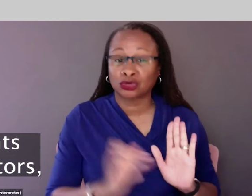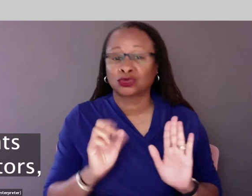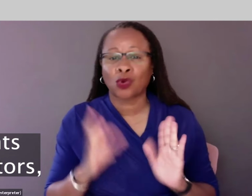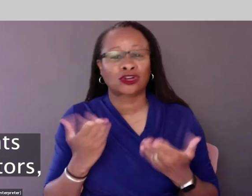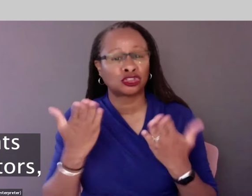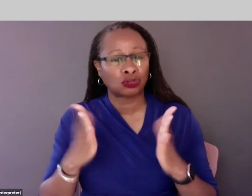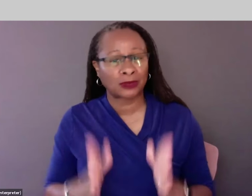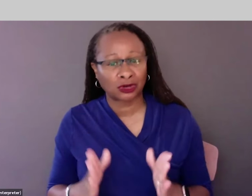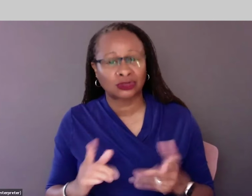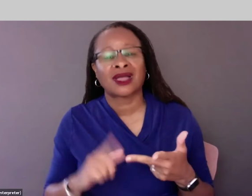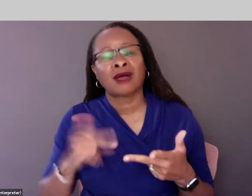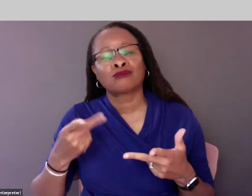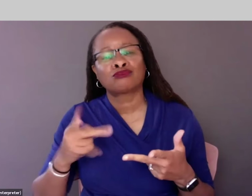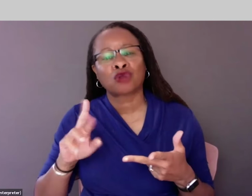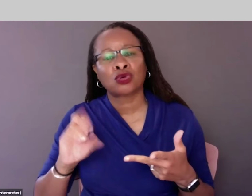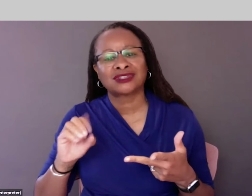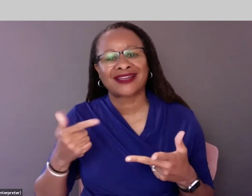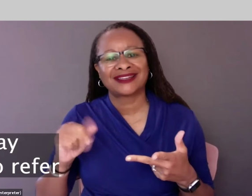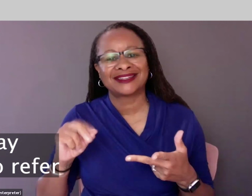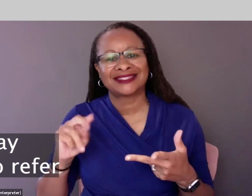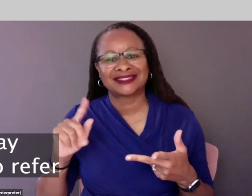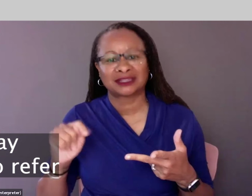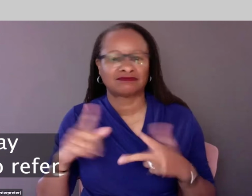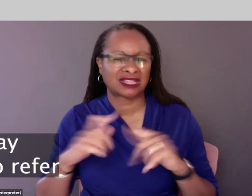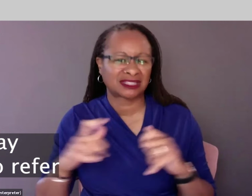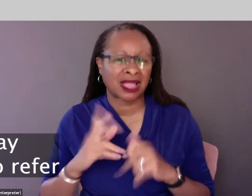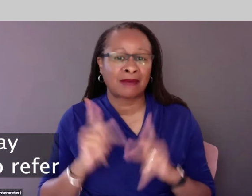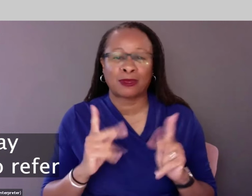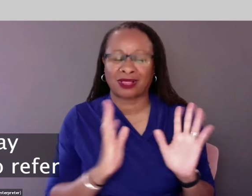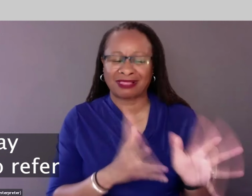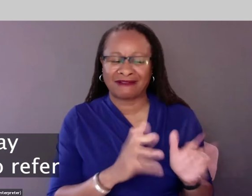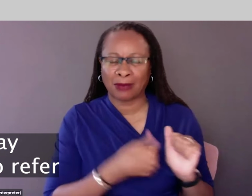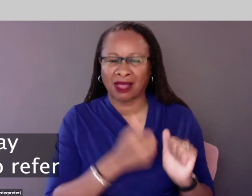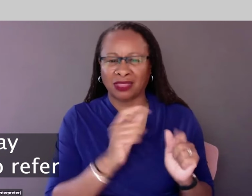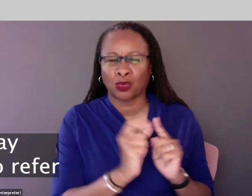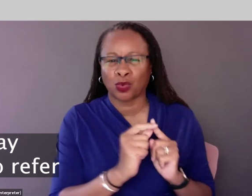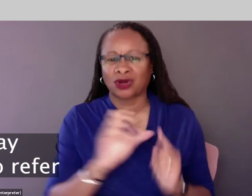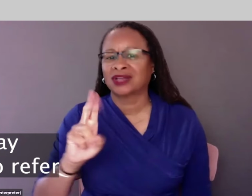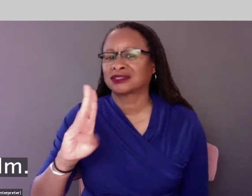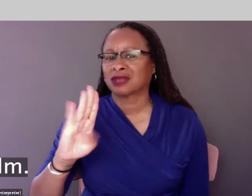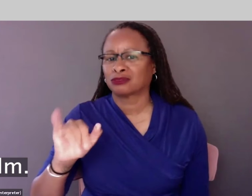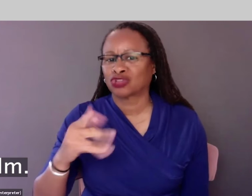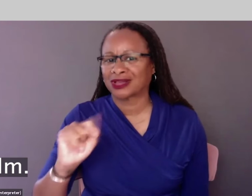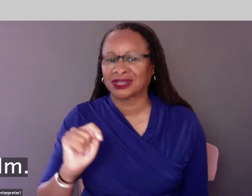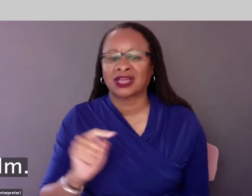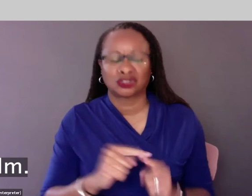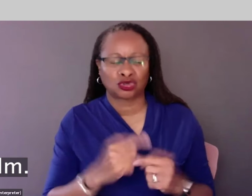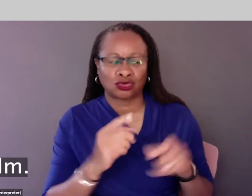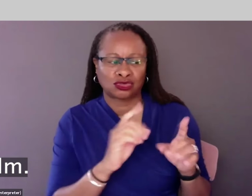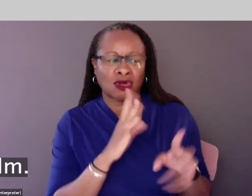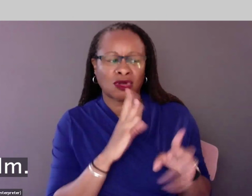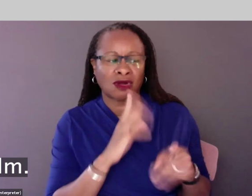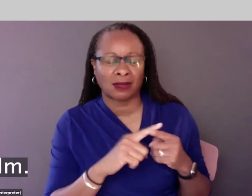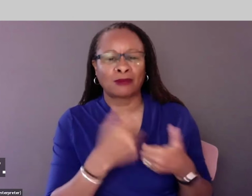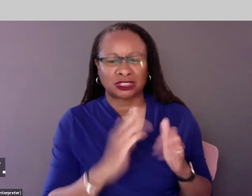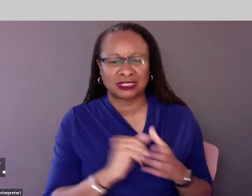characters, contributors, protagonists, etc. Folks are slowly moving away from using the term subjects to refer to the participants in their